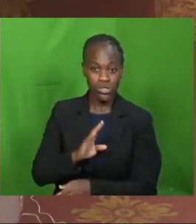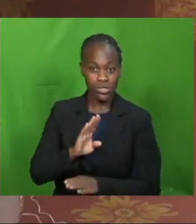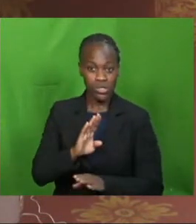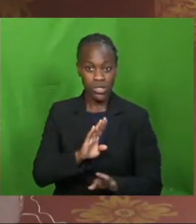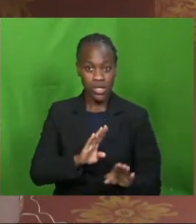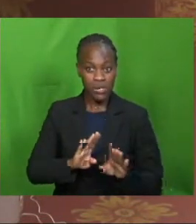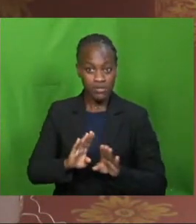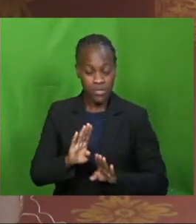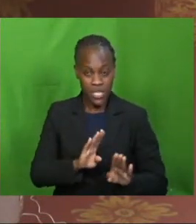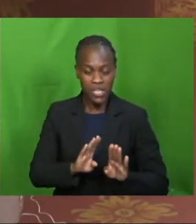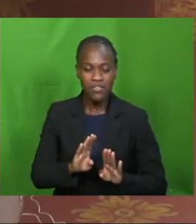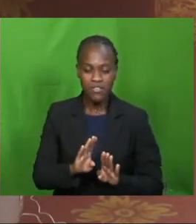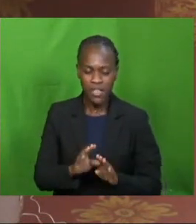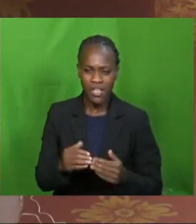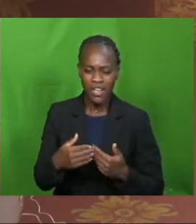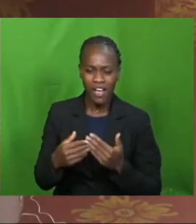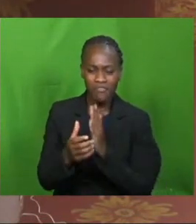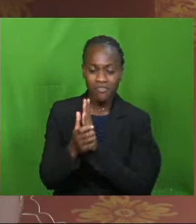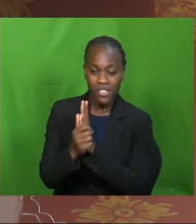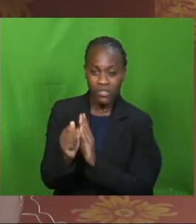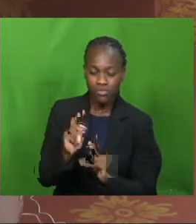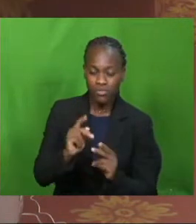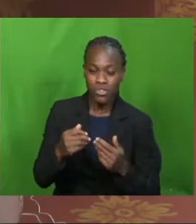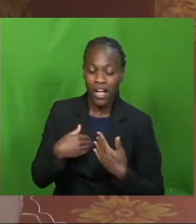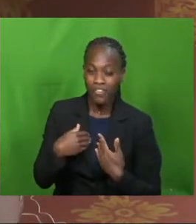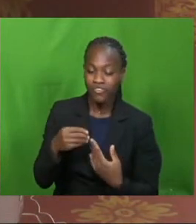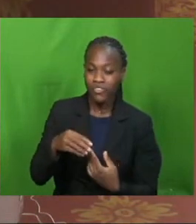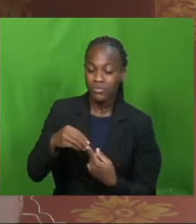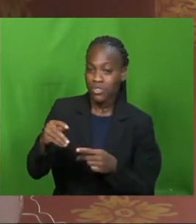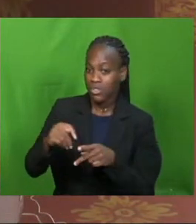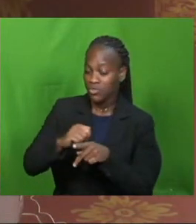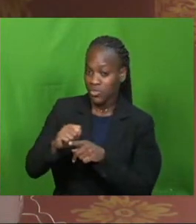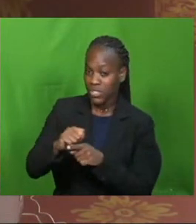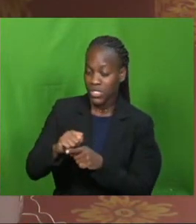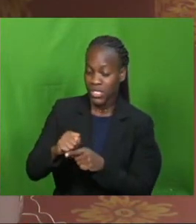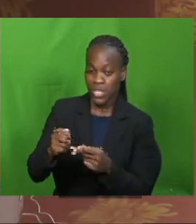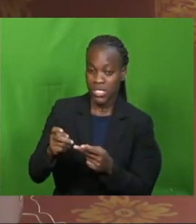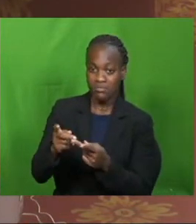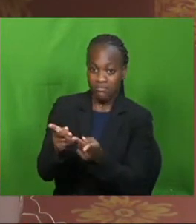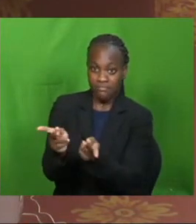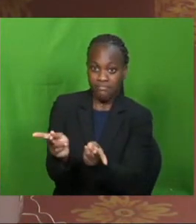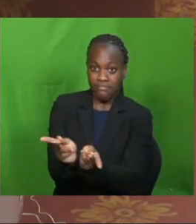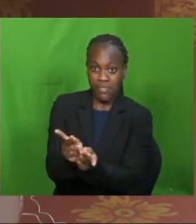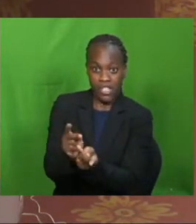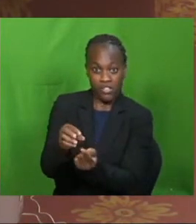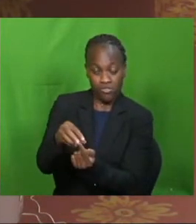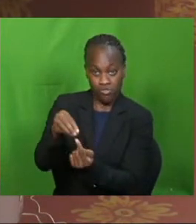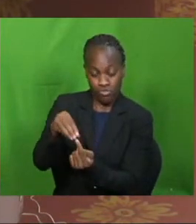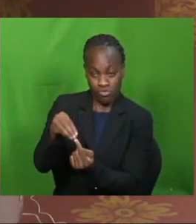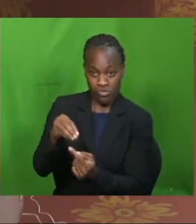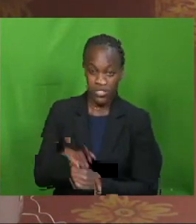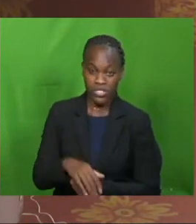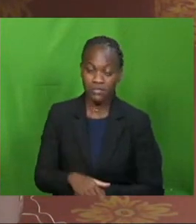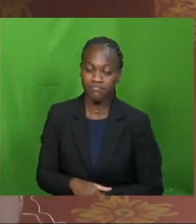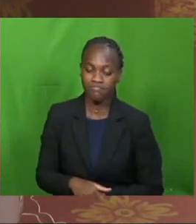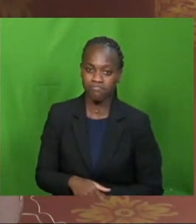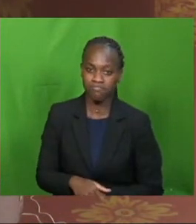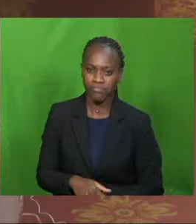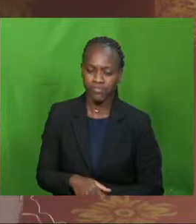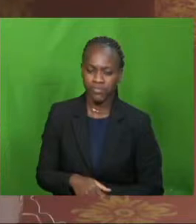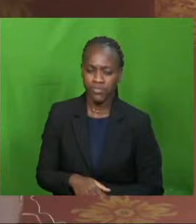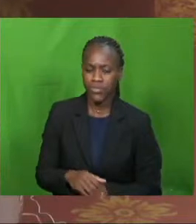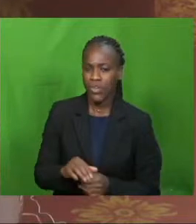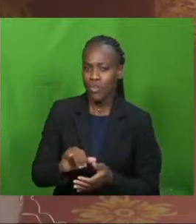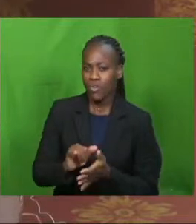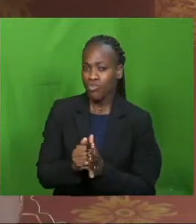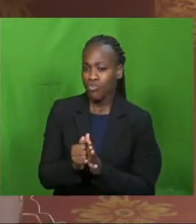media practitioners to undertake specialized training in chosen fields. The interest that was generated by participants during this training gives us